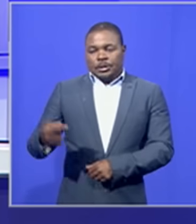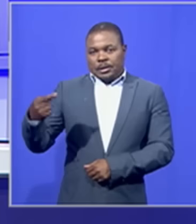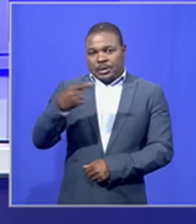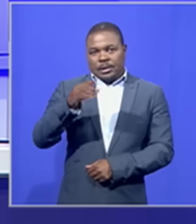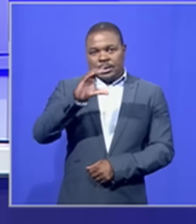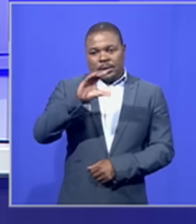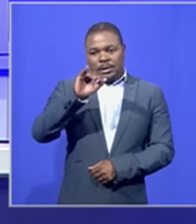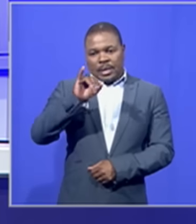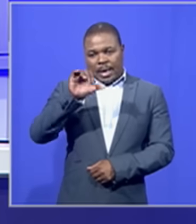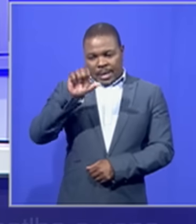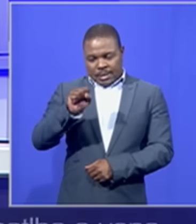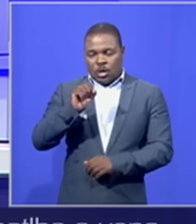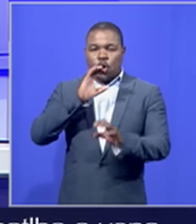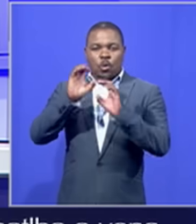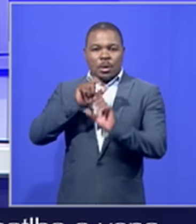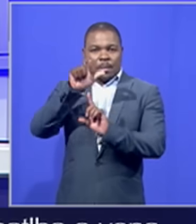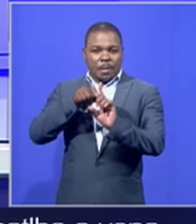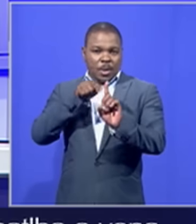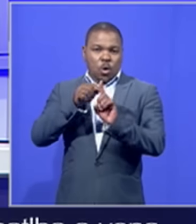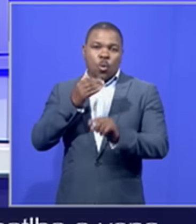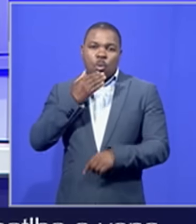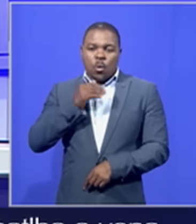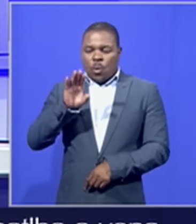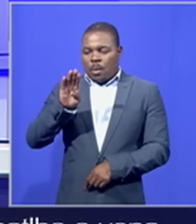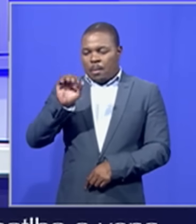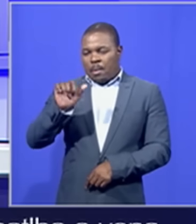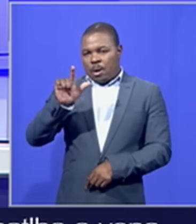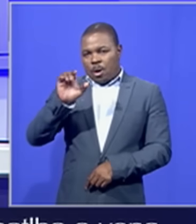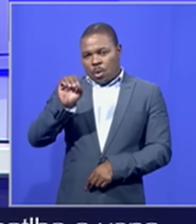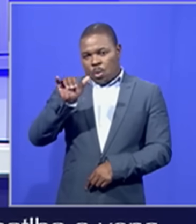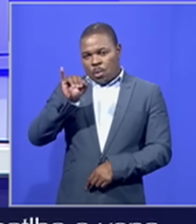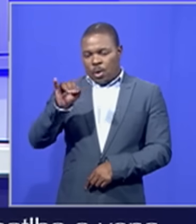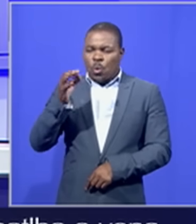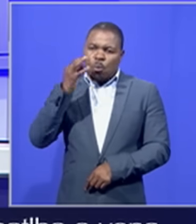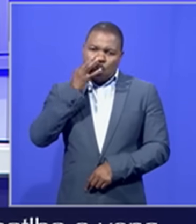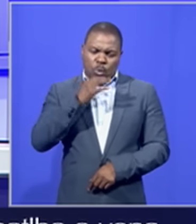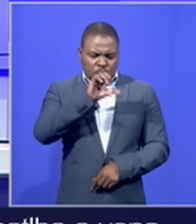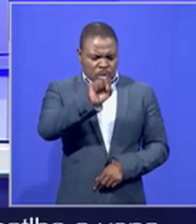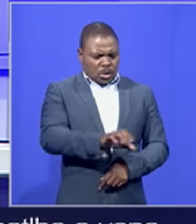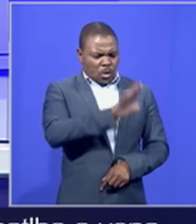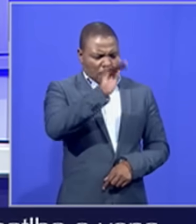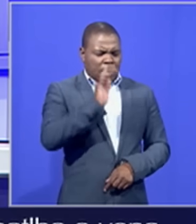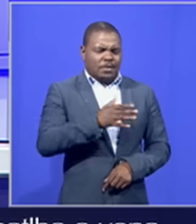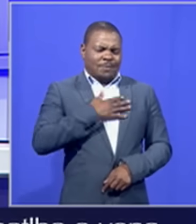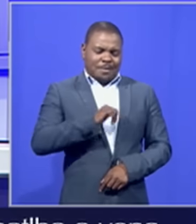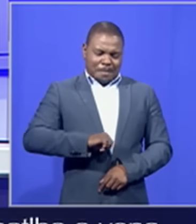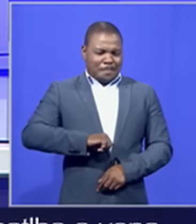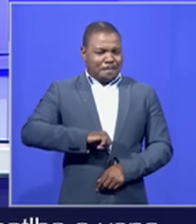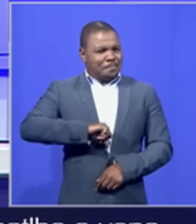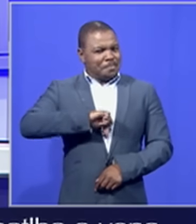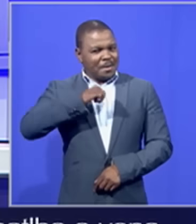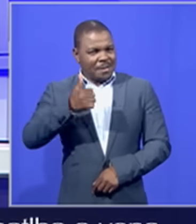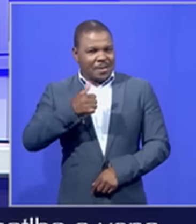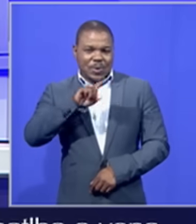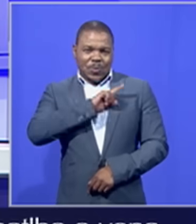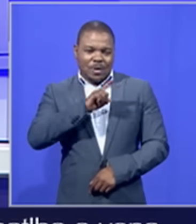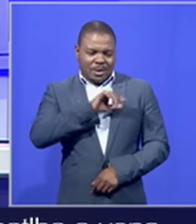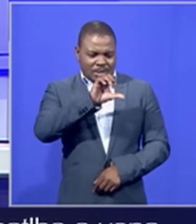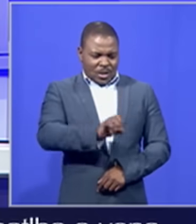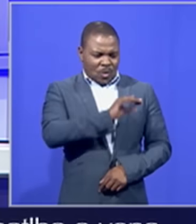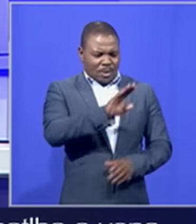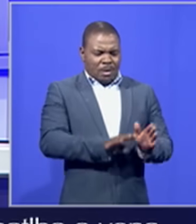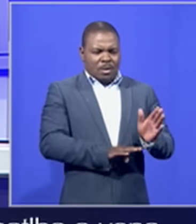ditlhaeletsano kana JCIS William Baloyi a re maAfrika Borwa a tshwanetse go ikgantsha ka mafaratlhatlha a naga eno a leng boswa